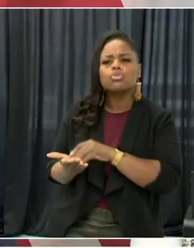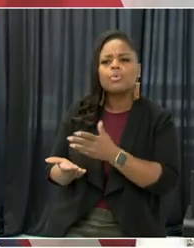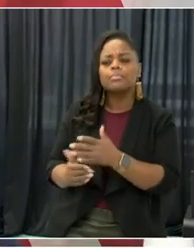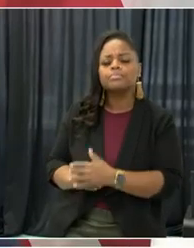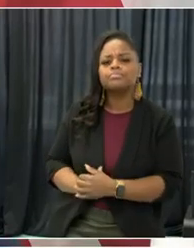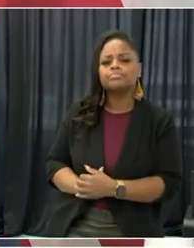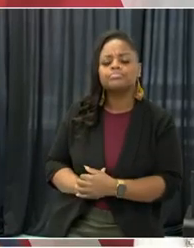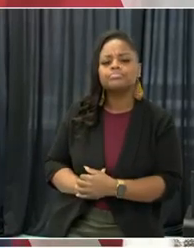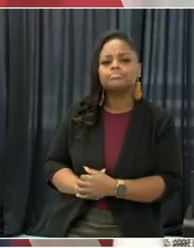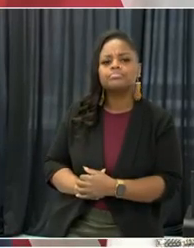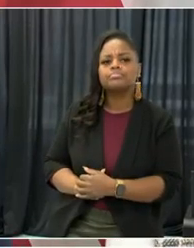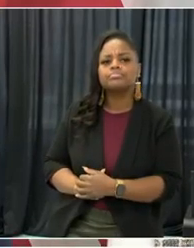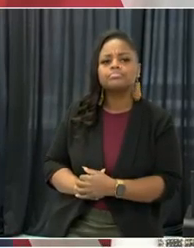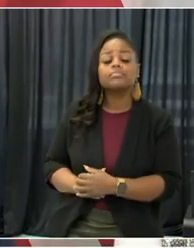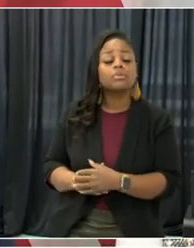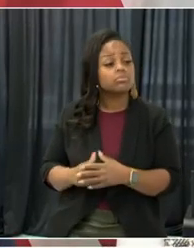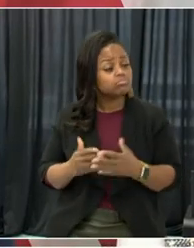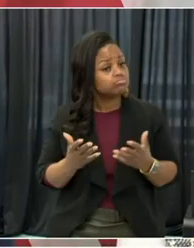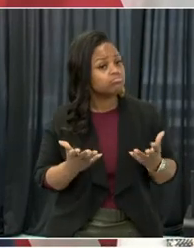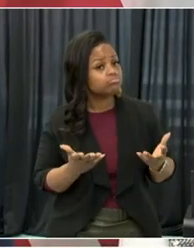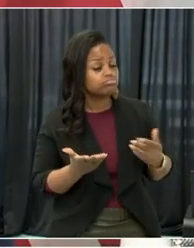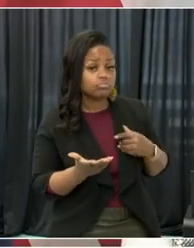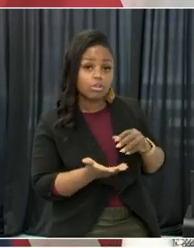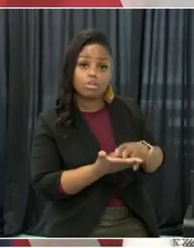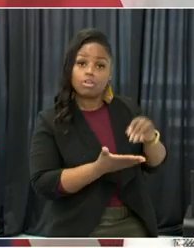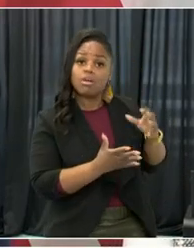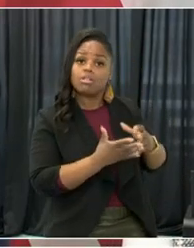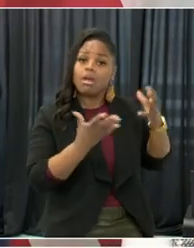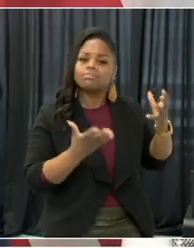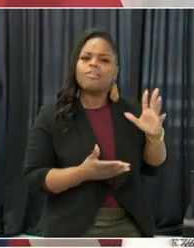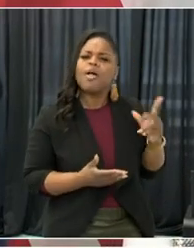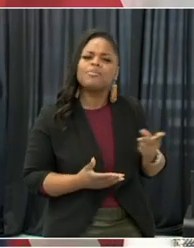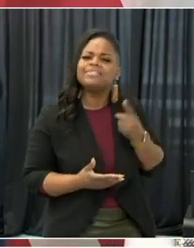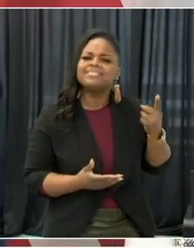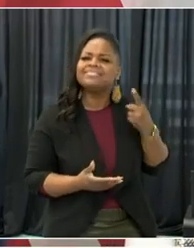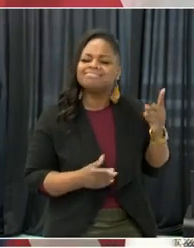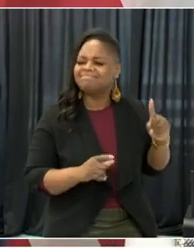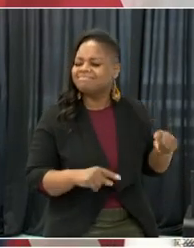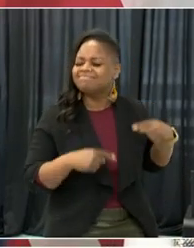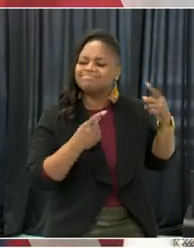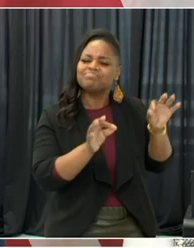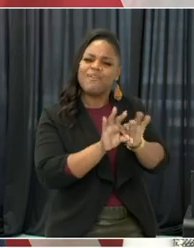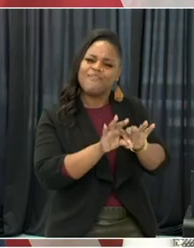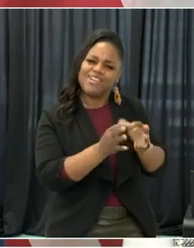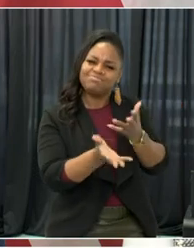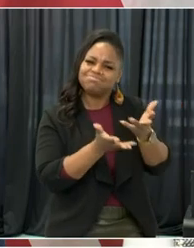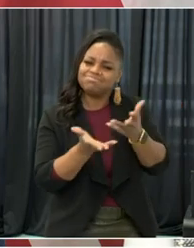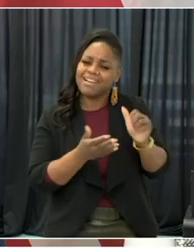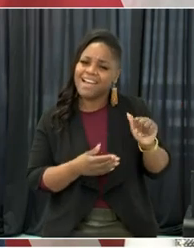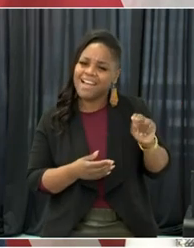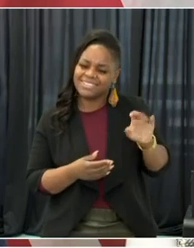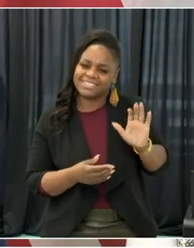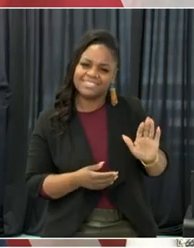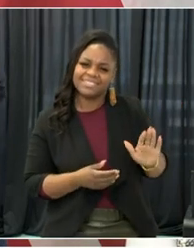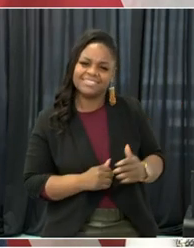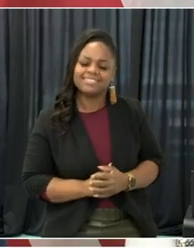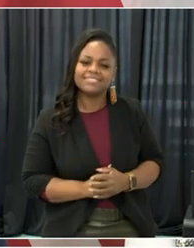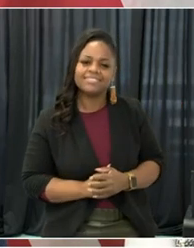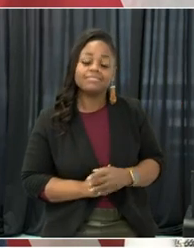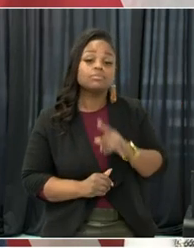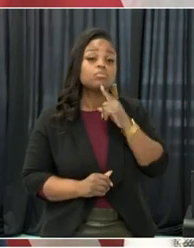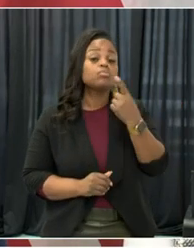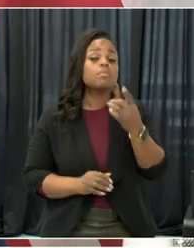Well, I learned a lot, as I always do in talking to the ANCs. I think one of the key pieces